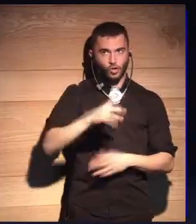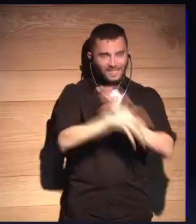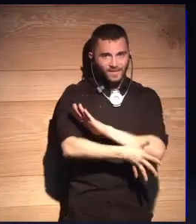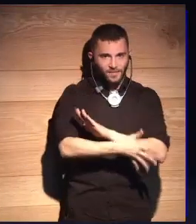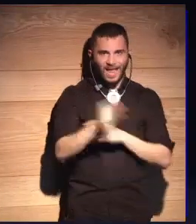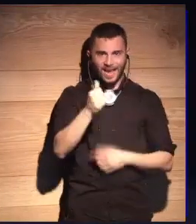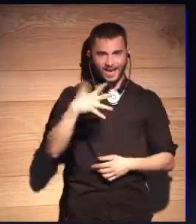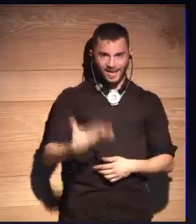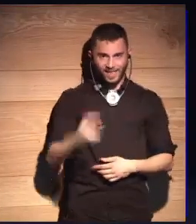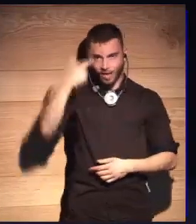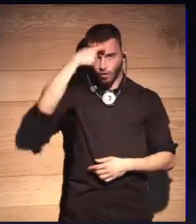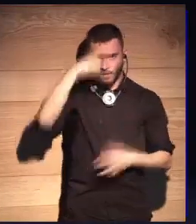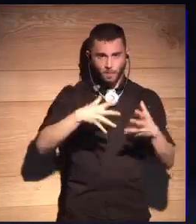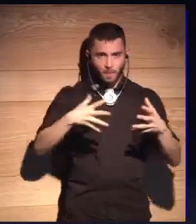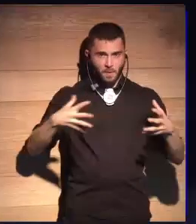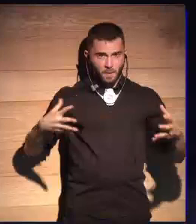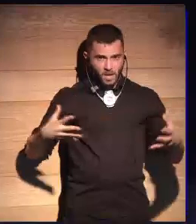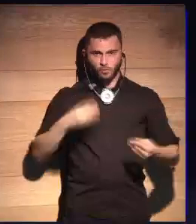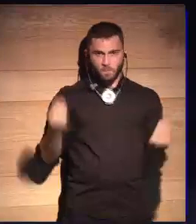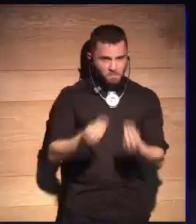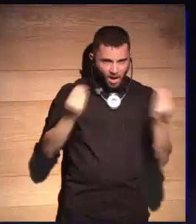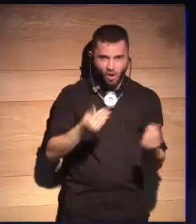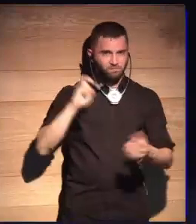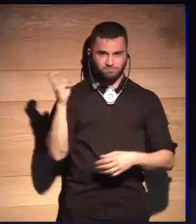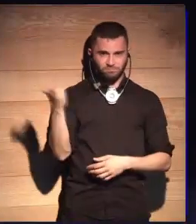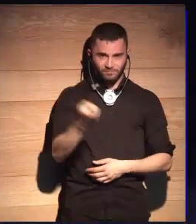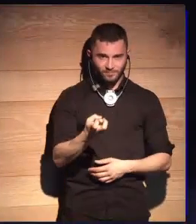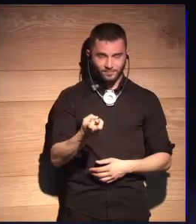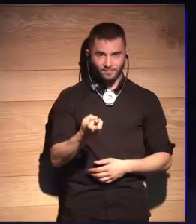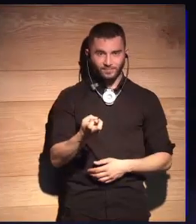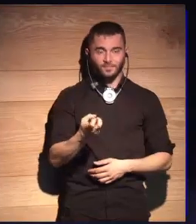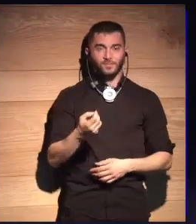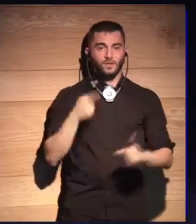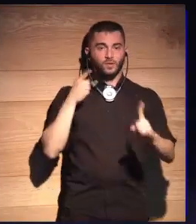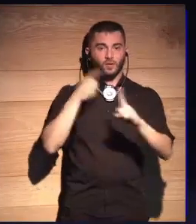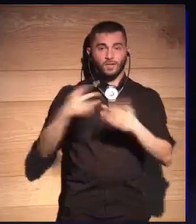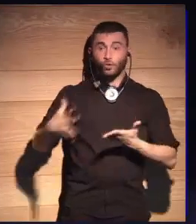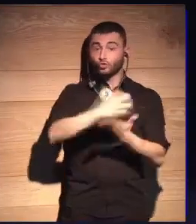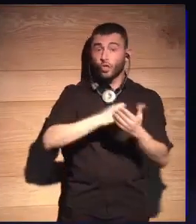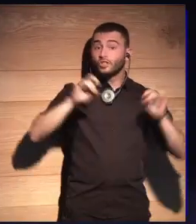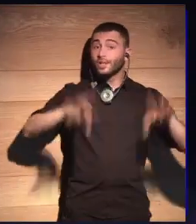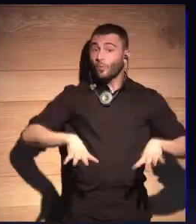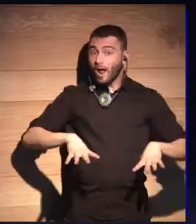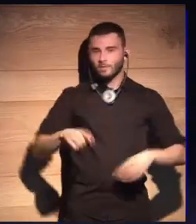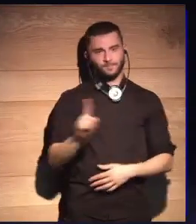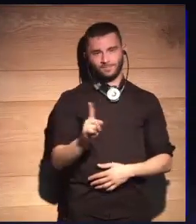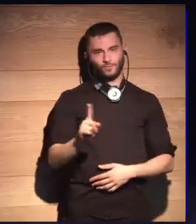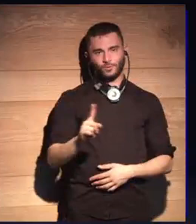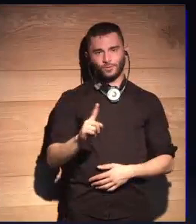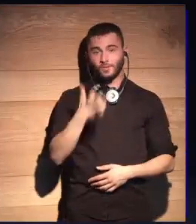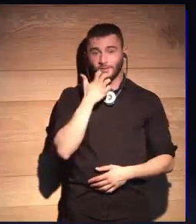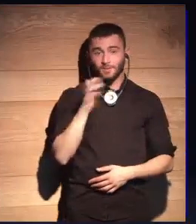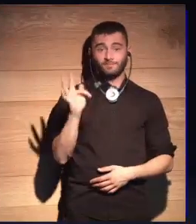the 40 years before Donald Trump. So wealth, that concept of growth, of improving, of everything going better, is not the same for